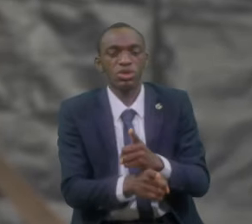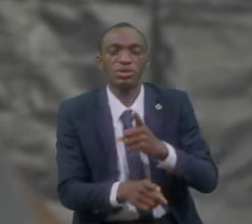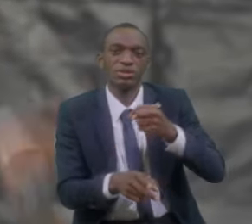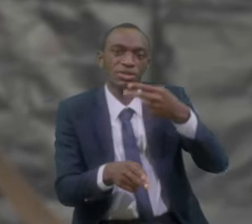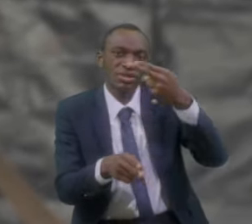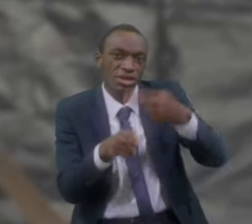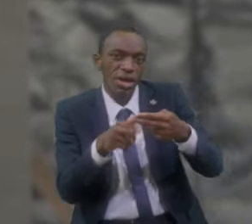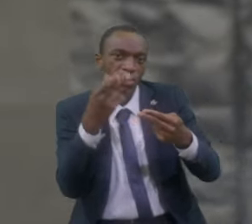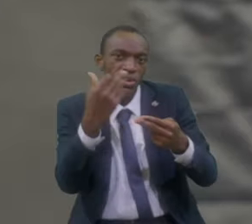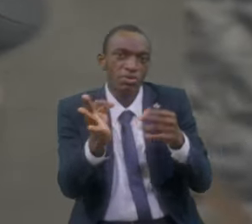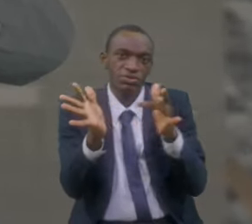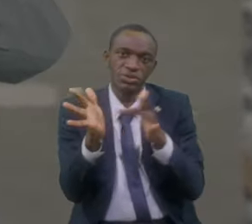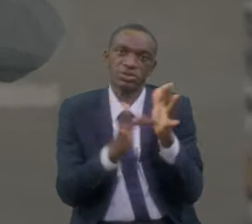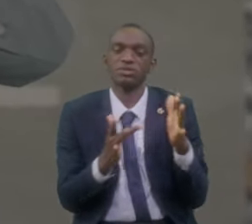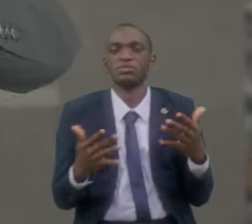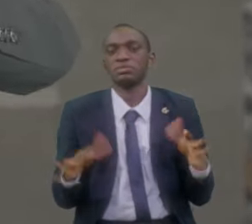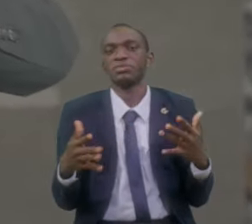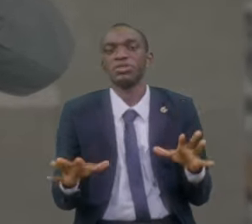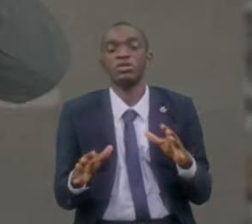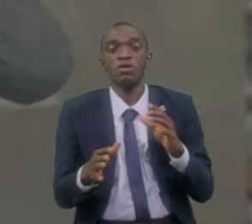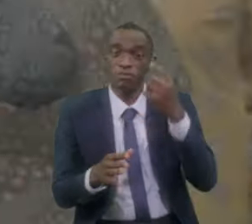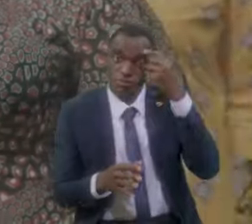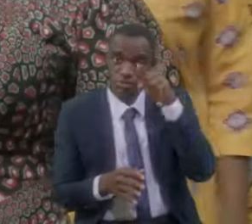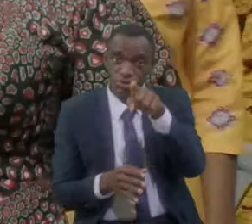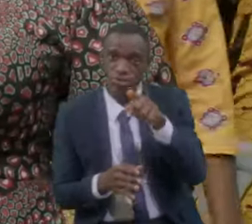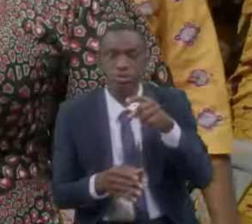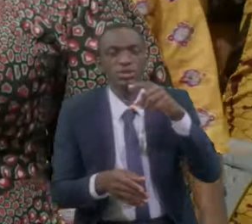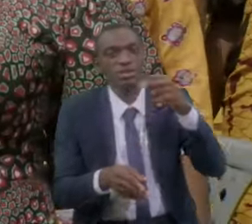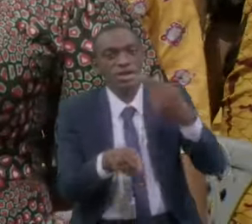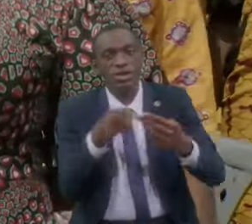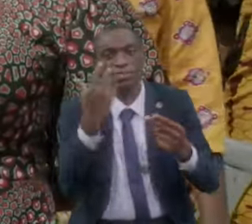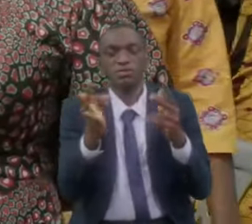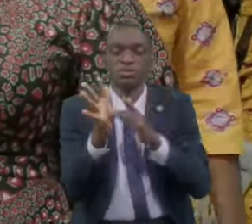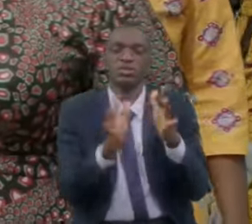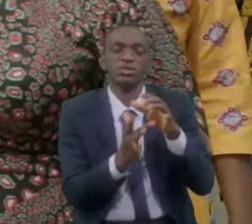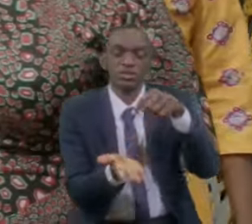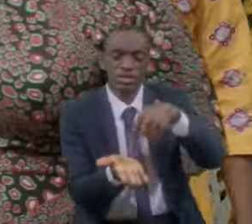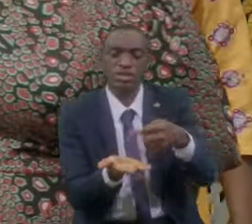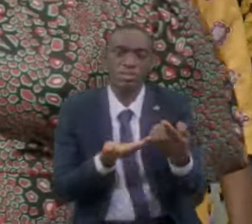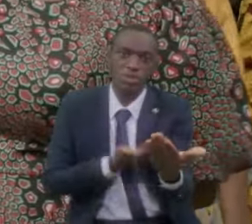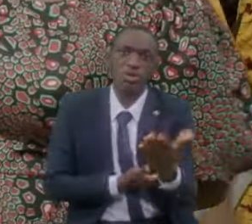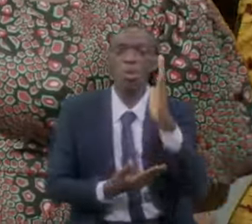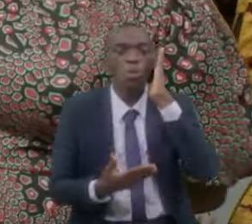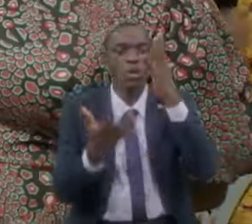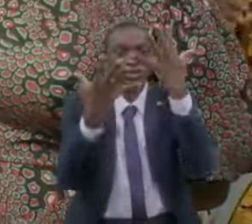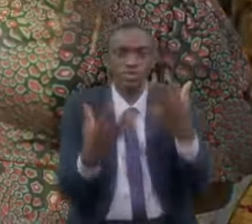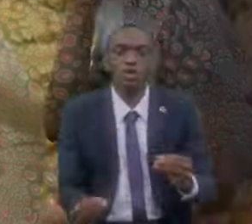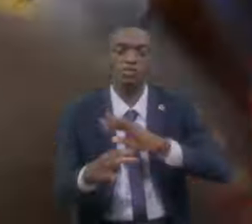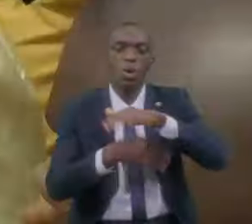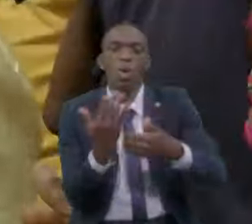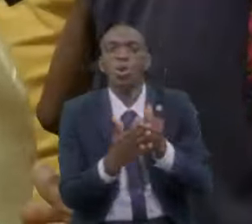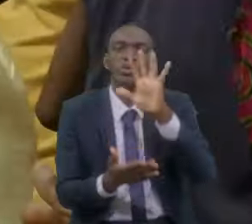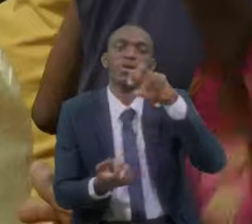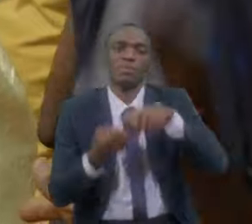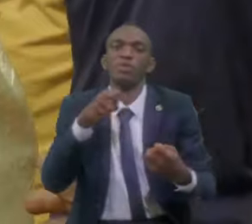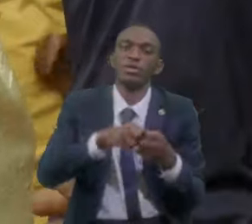Jesus. For you, the name of Jesus this morning will solve all your problems.